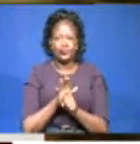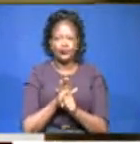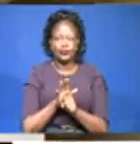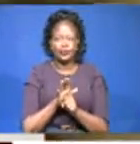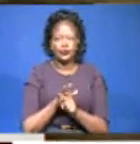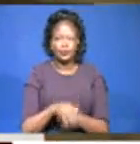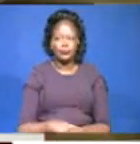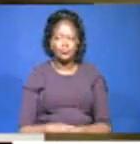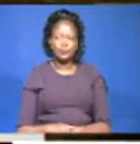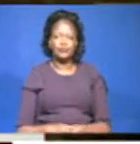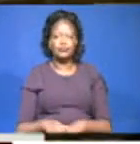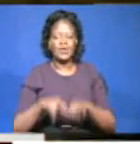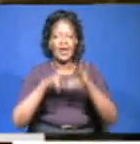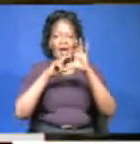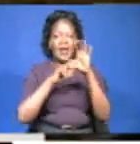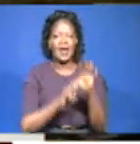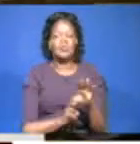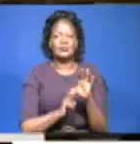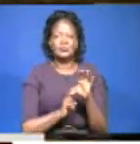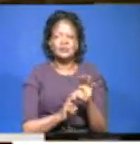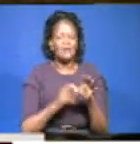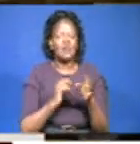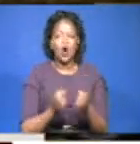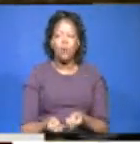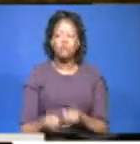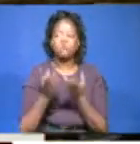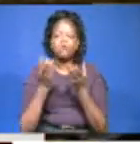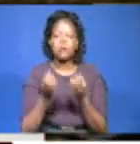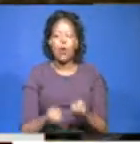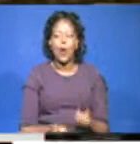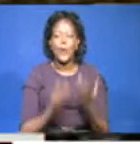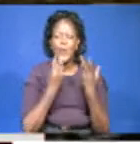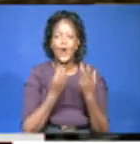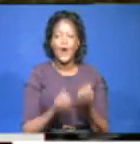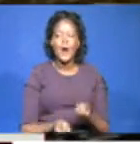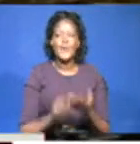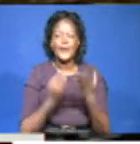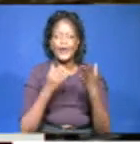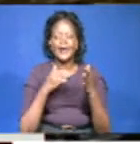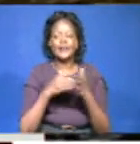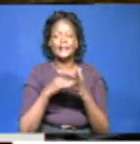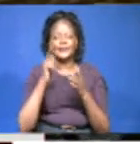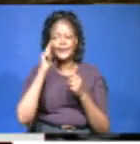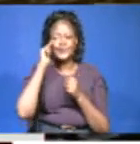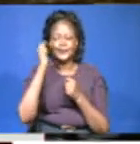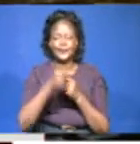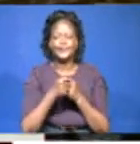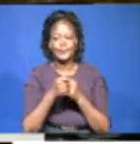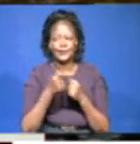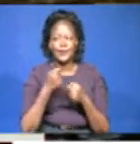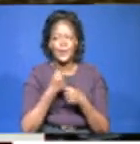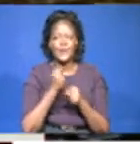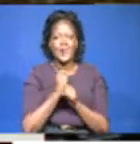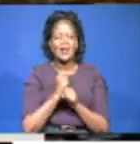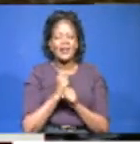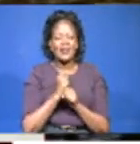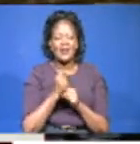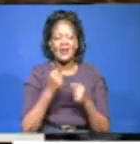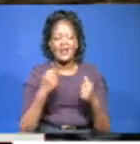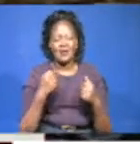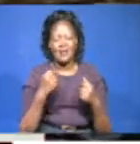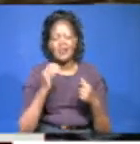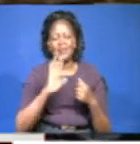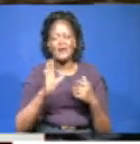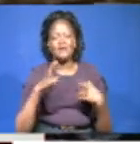And Russia has launched massive missile strikes across Ukraine, including the capital Kiev, causing power and water outages,